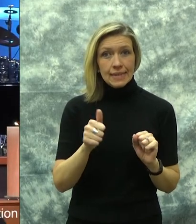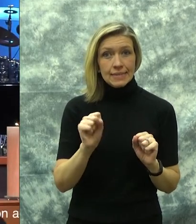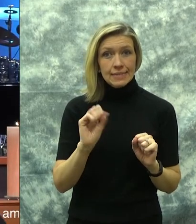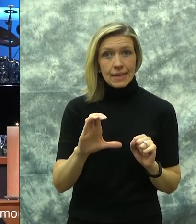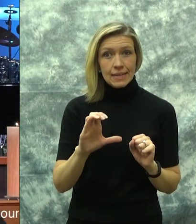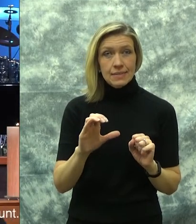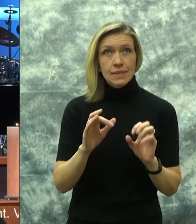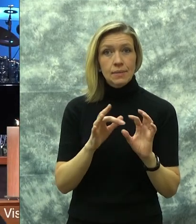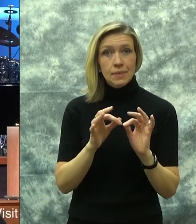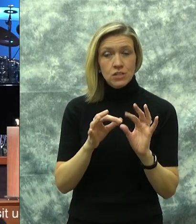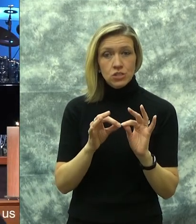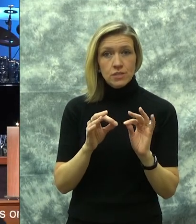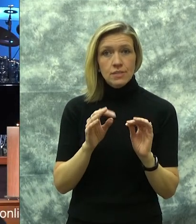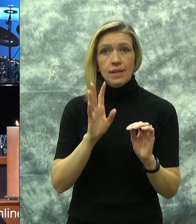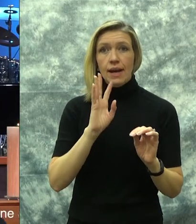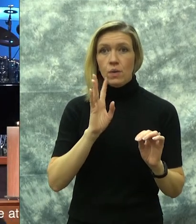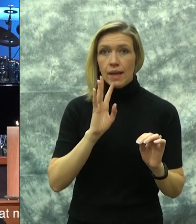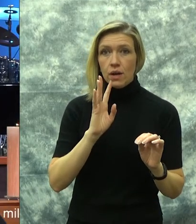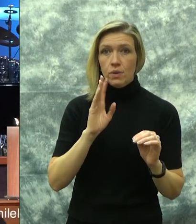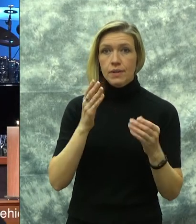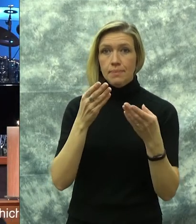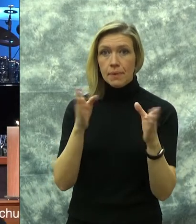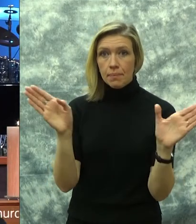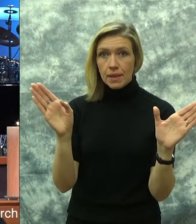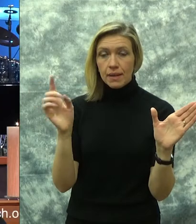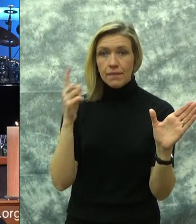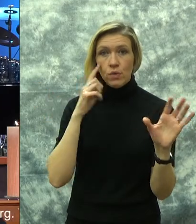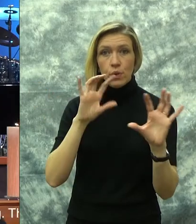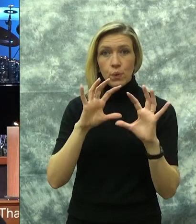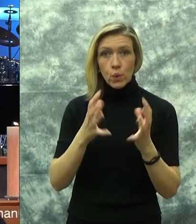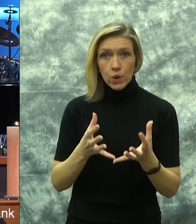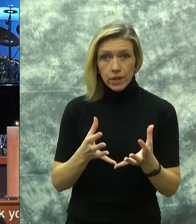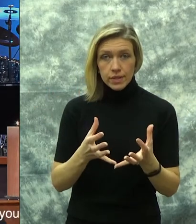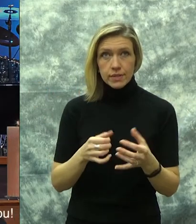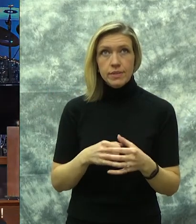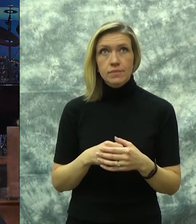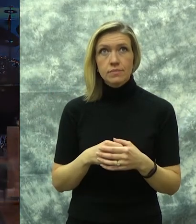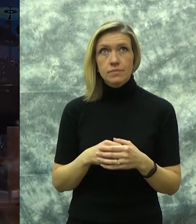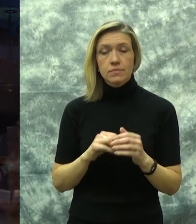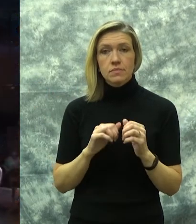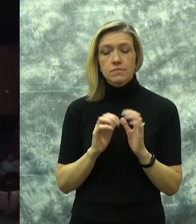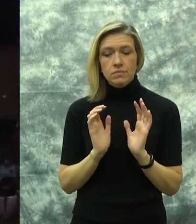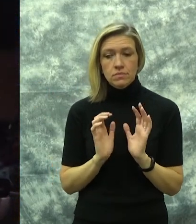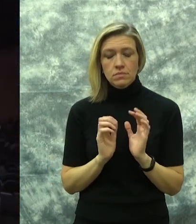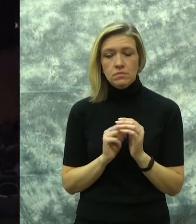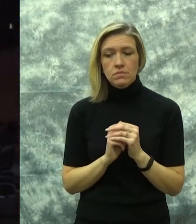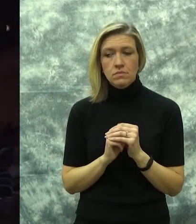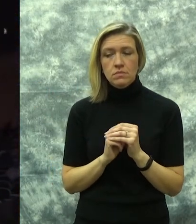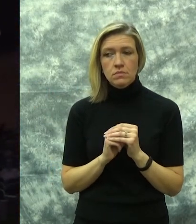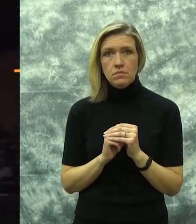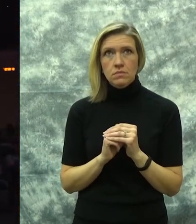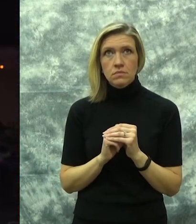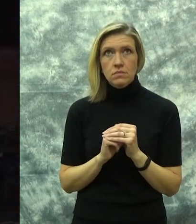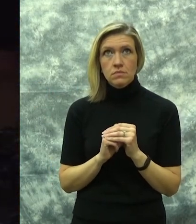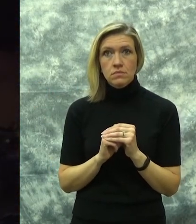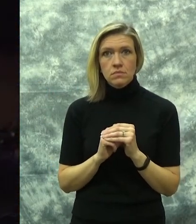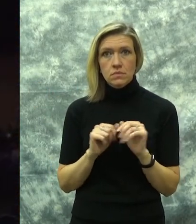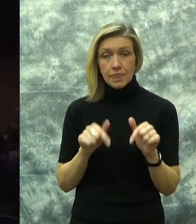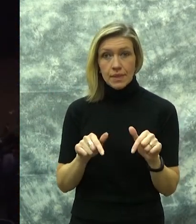loud in public for the world to see how good this band